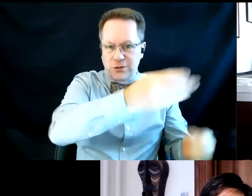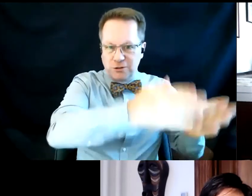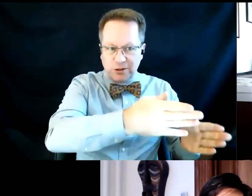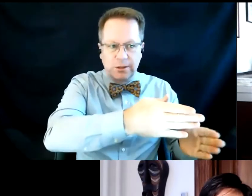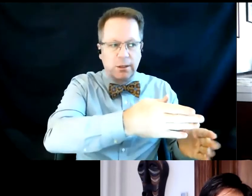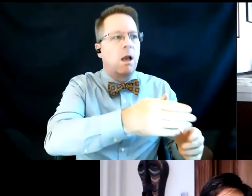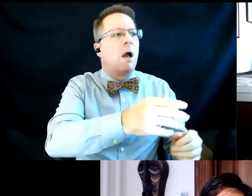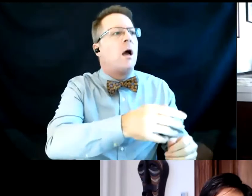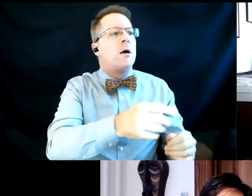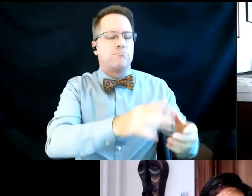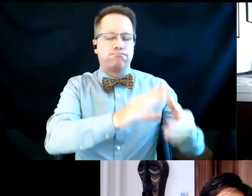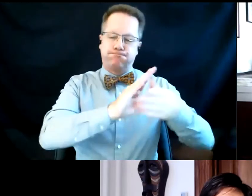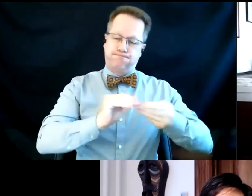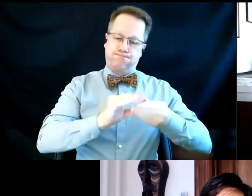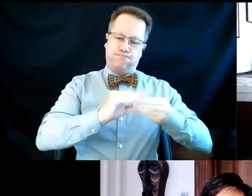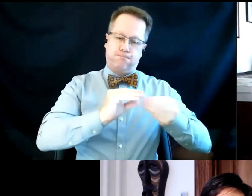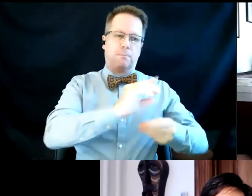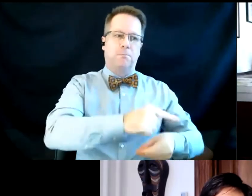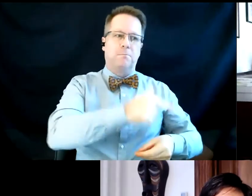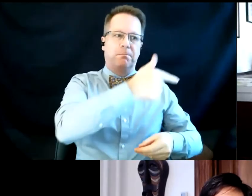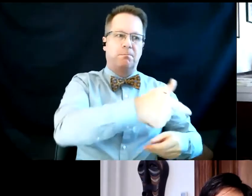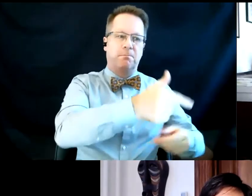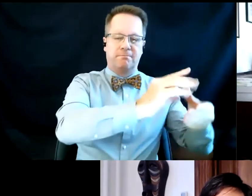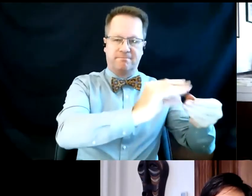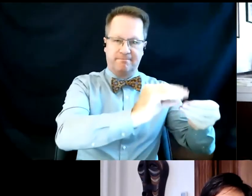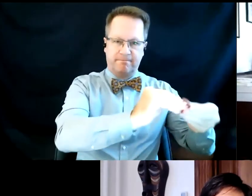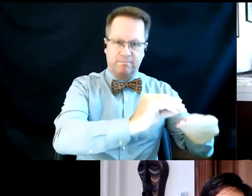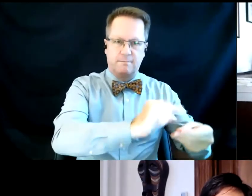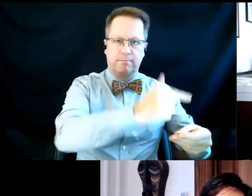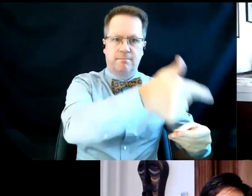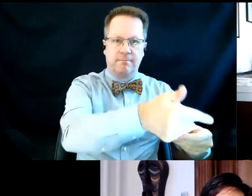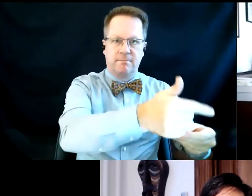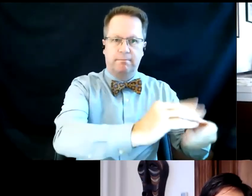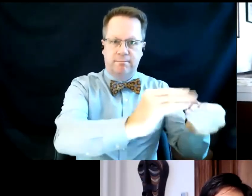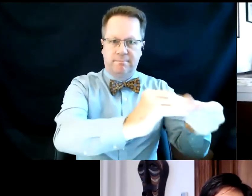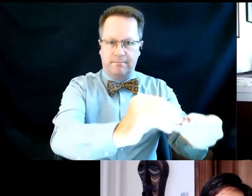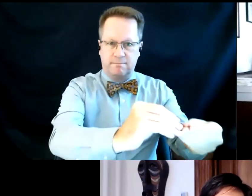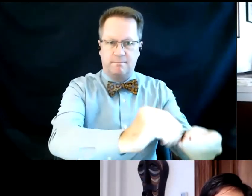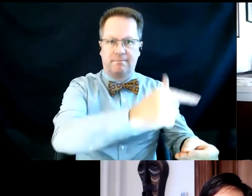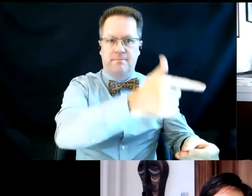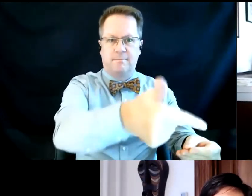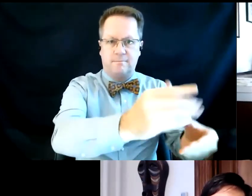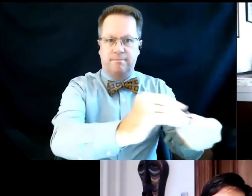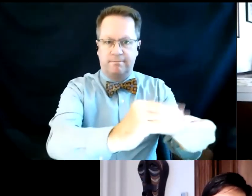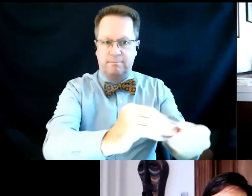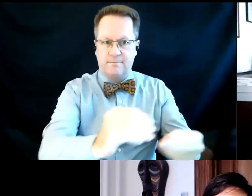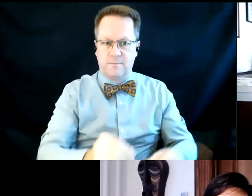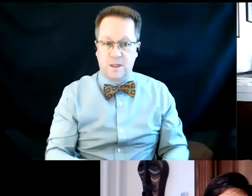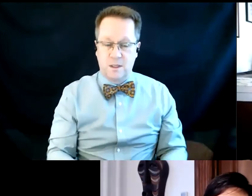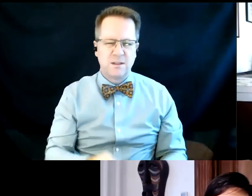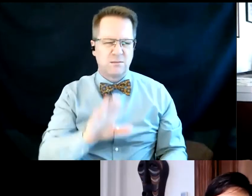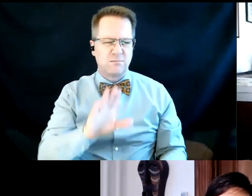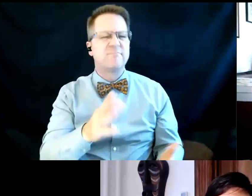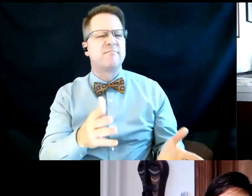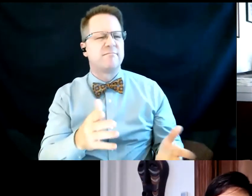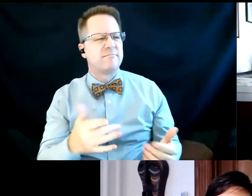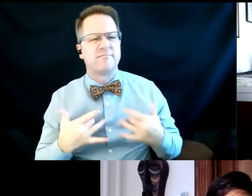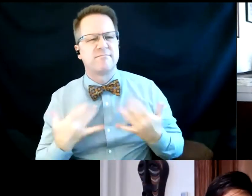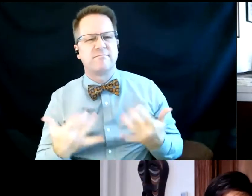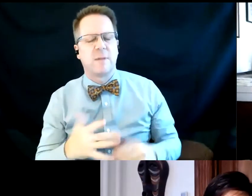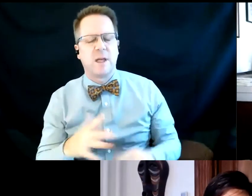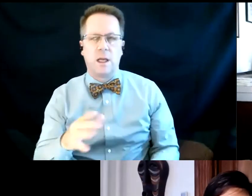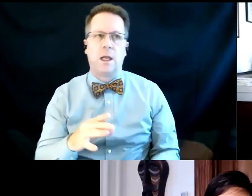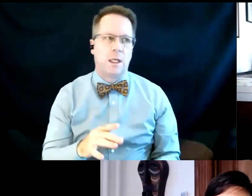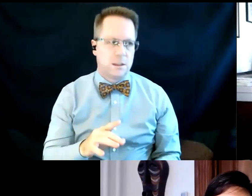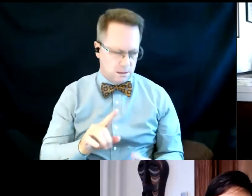doing the argument by phone? And what's your forecast for the case? It's a really, really different experience from